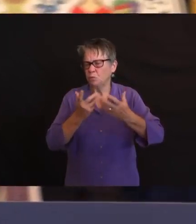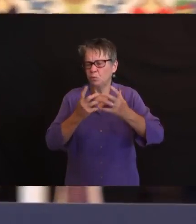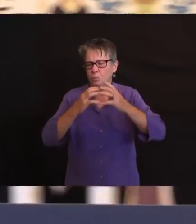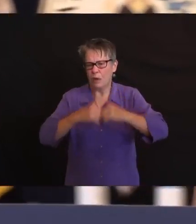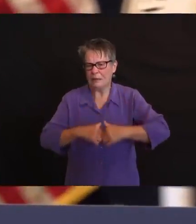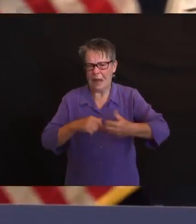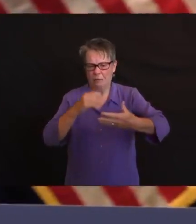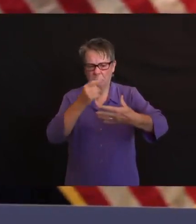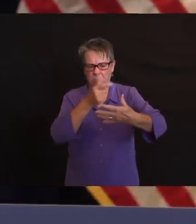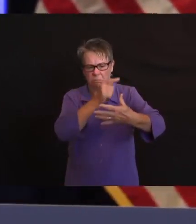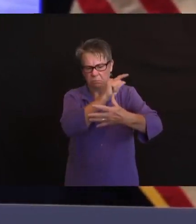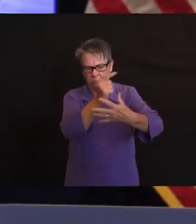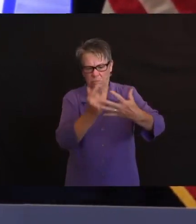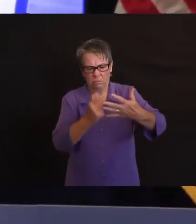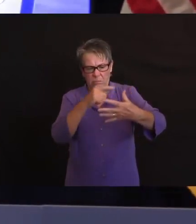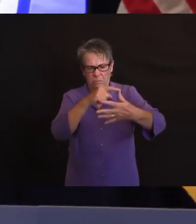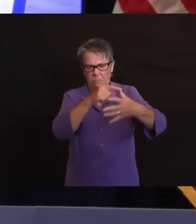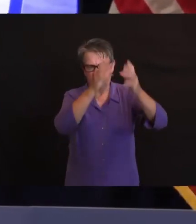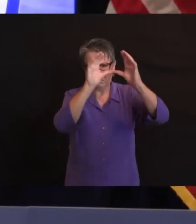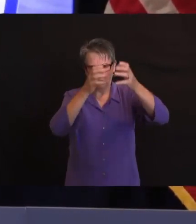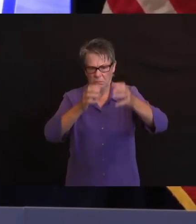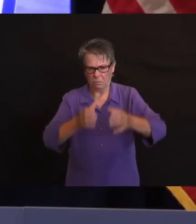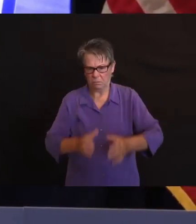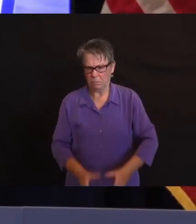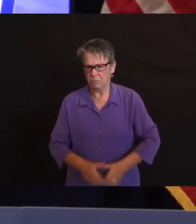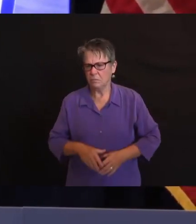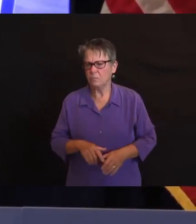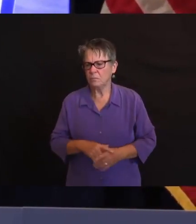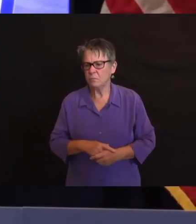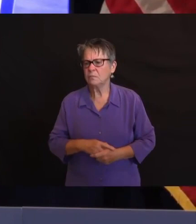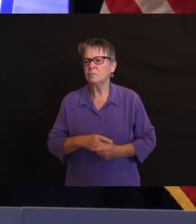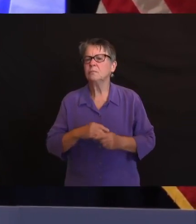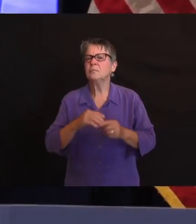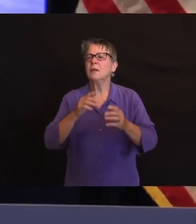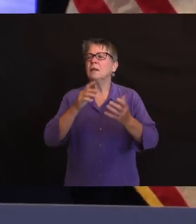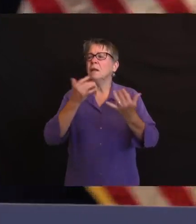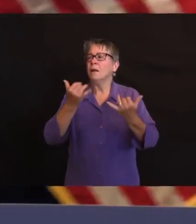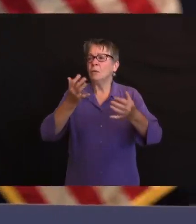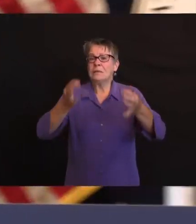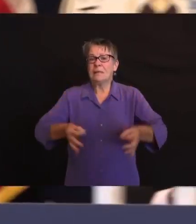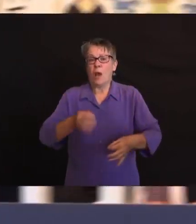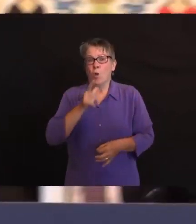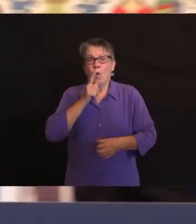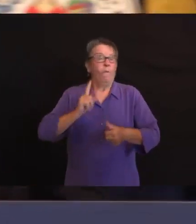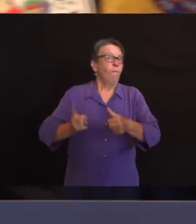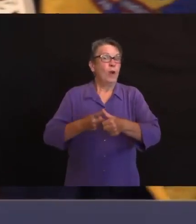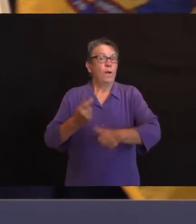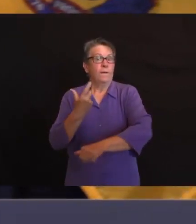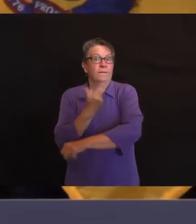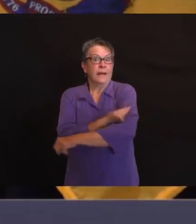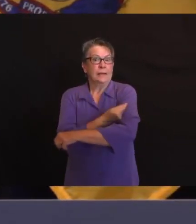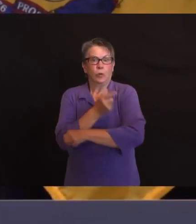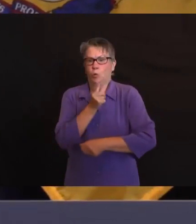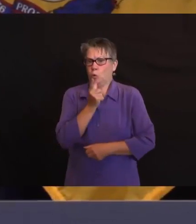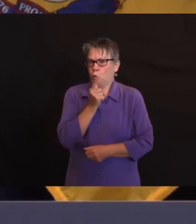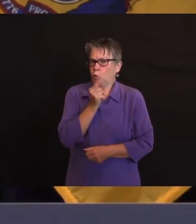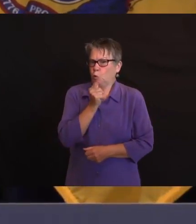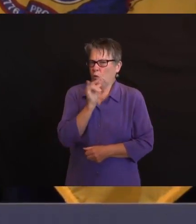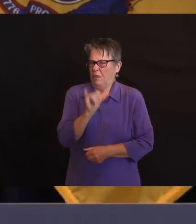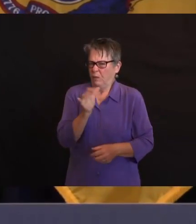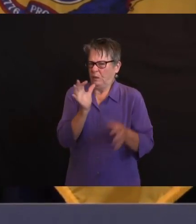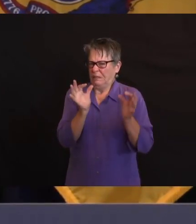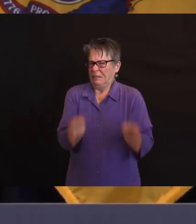the probables, but I'm sure we can get a breakdown Come of back to that. that. Thank you, Dustin. Matt, good afternoon. Good afternoon.